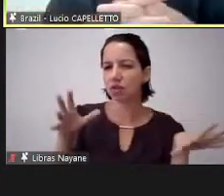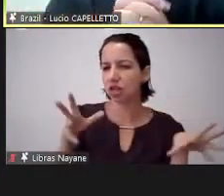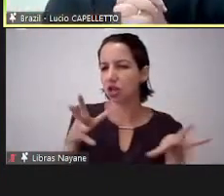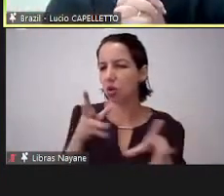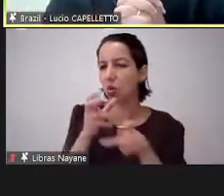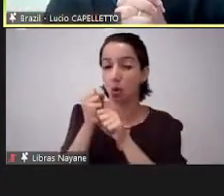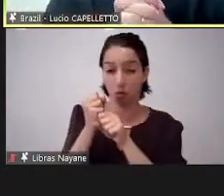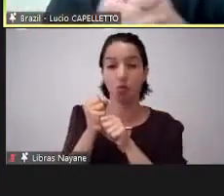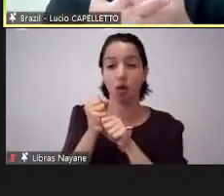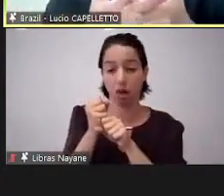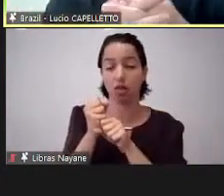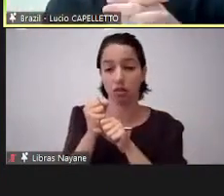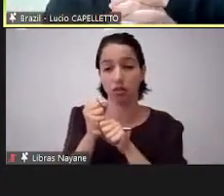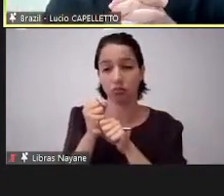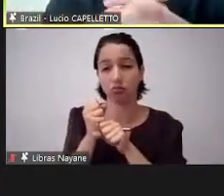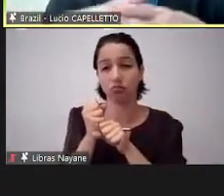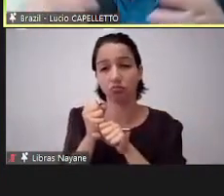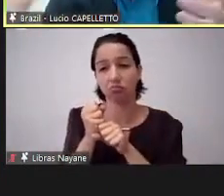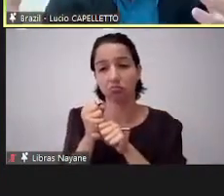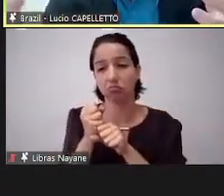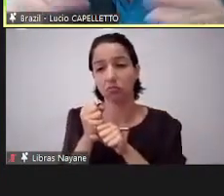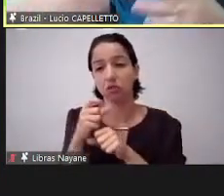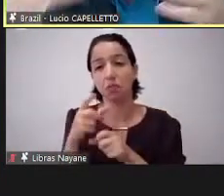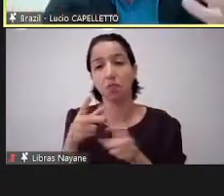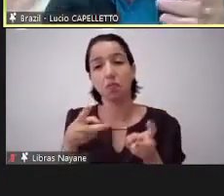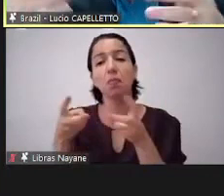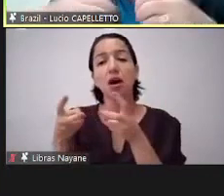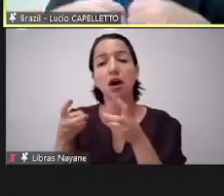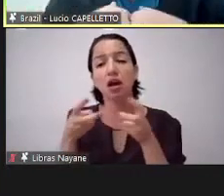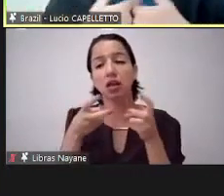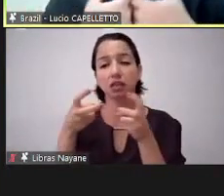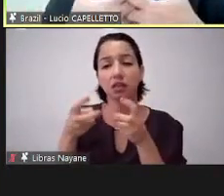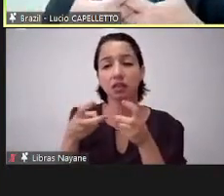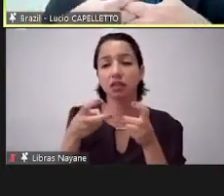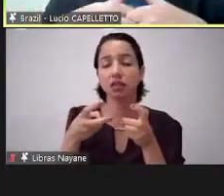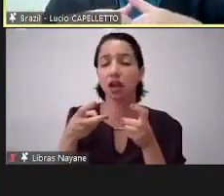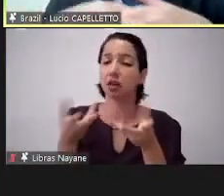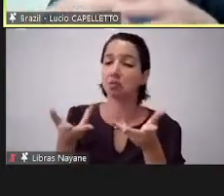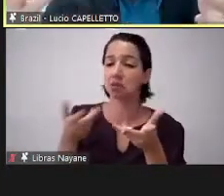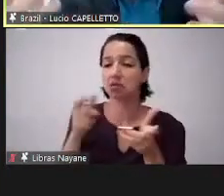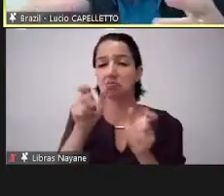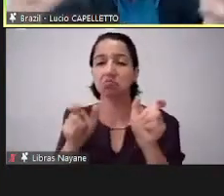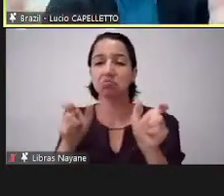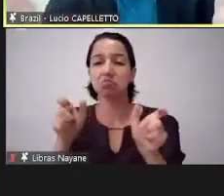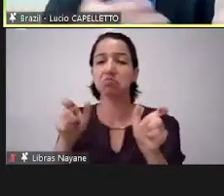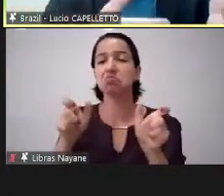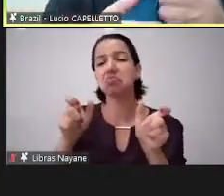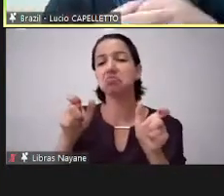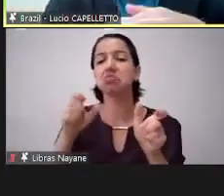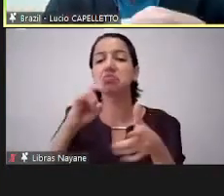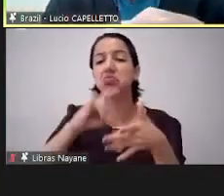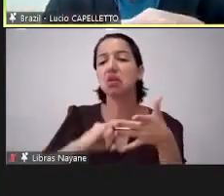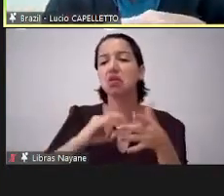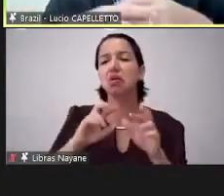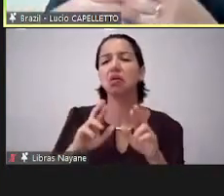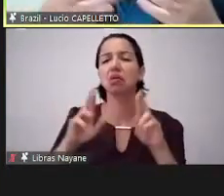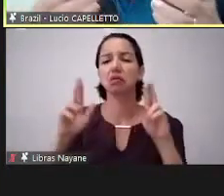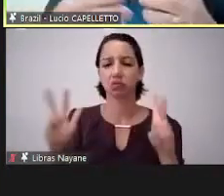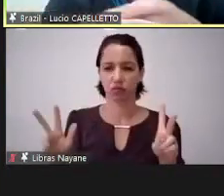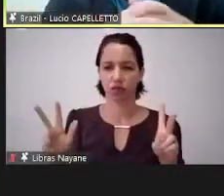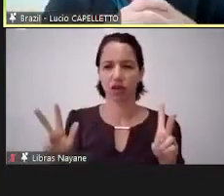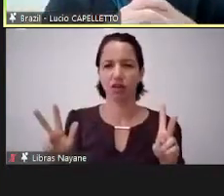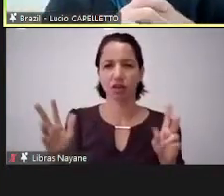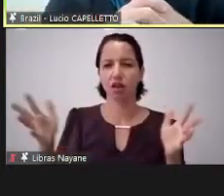informations coming from databases and identification of anomalous situations